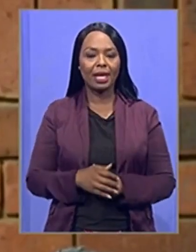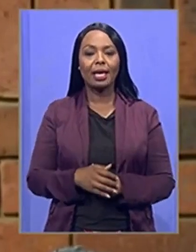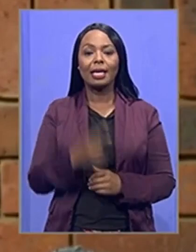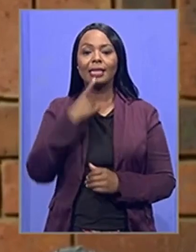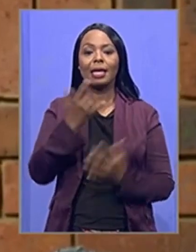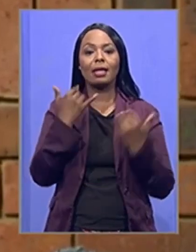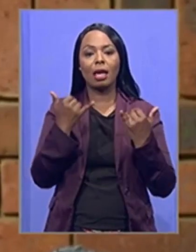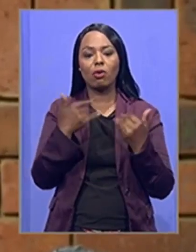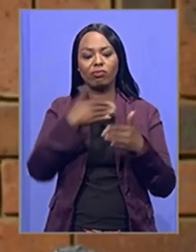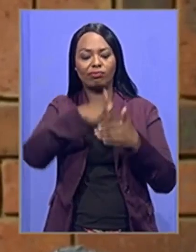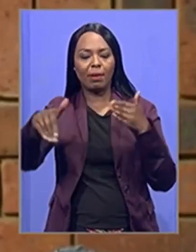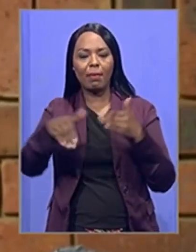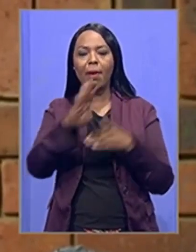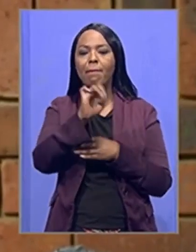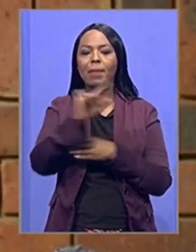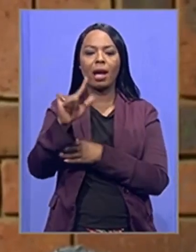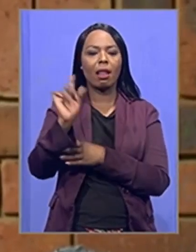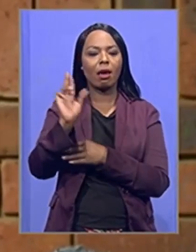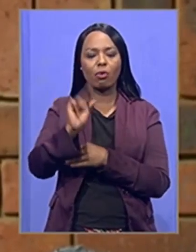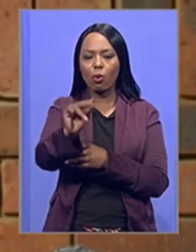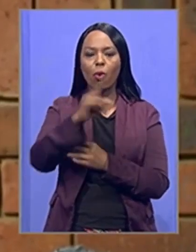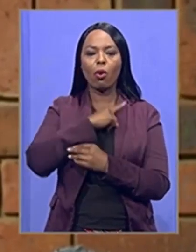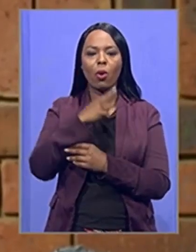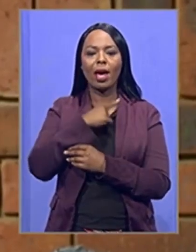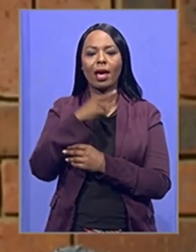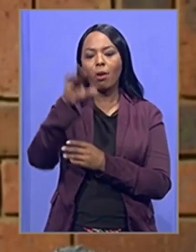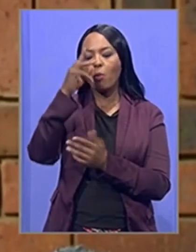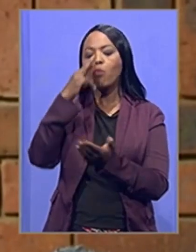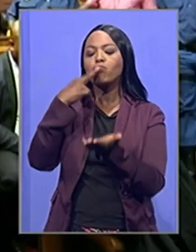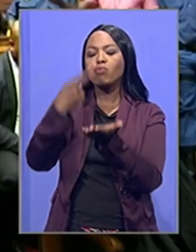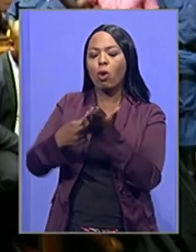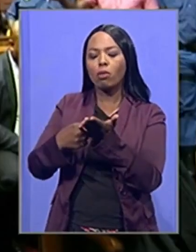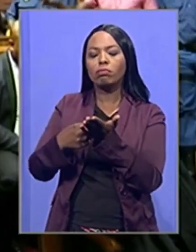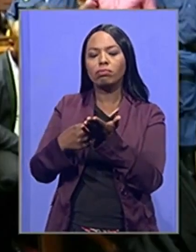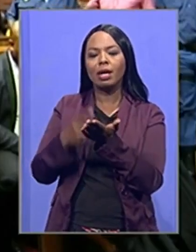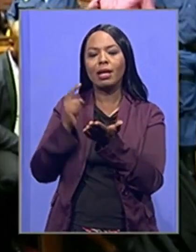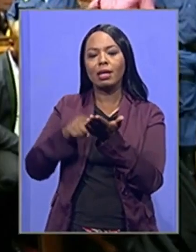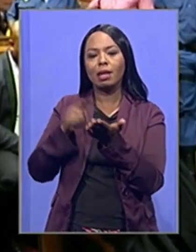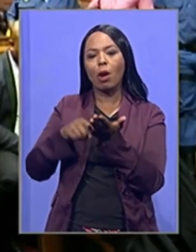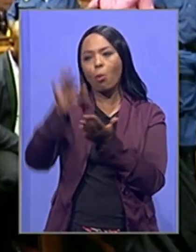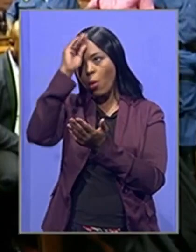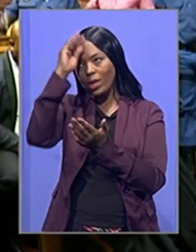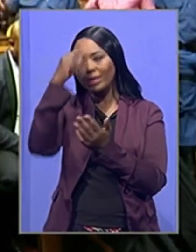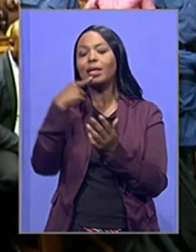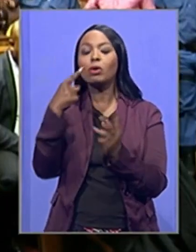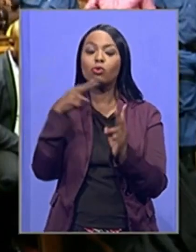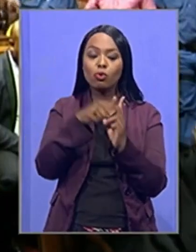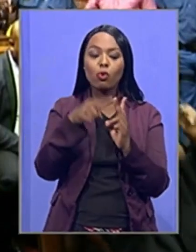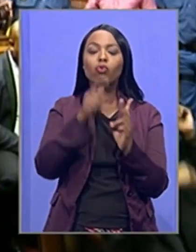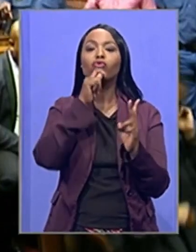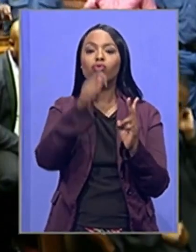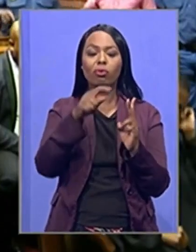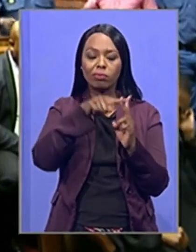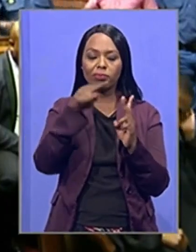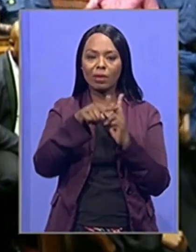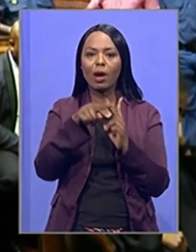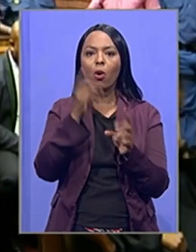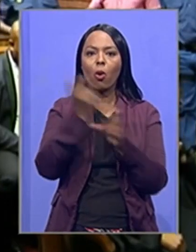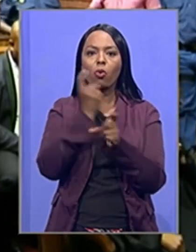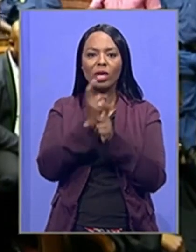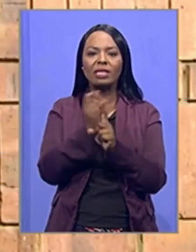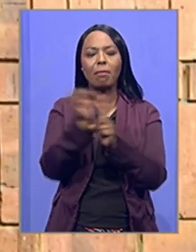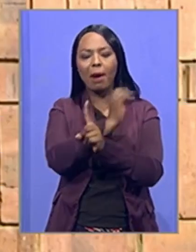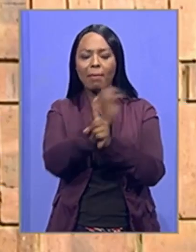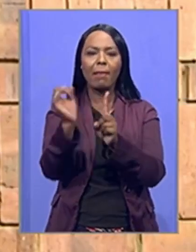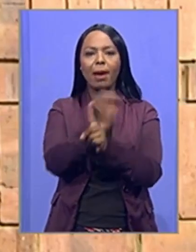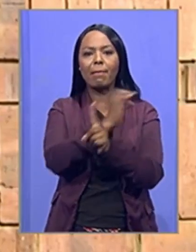ba rebolelwe beile go latela bosupi jwa lepodisi jwa gore bobedi jo ke karolo ya segongwana se se kgarakgatsang baagi.